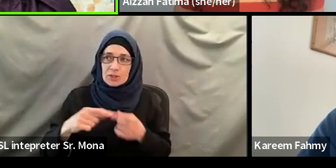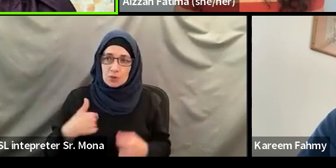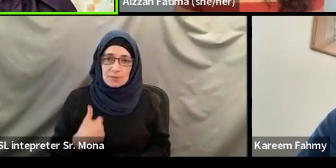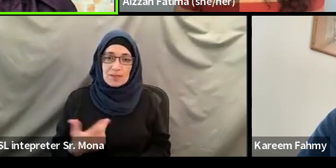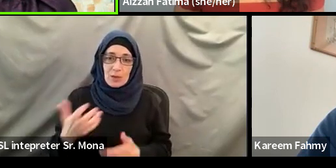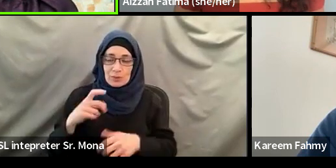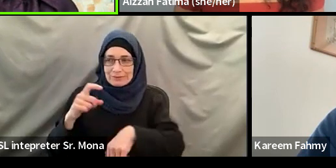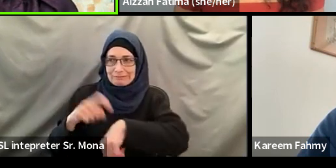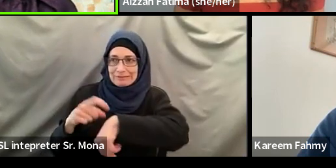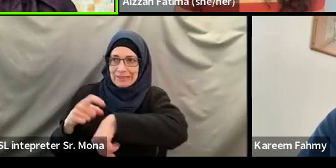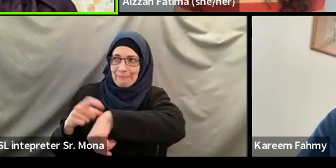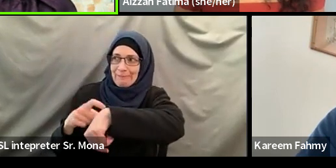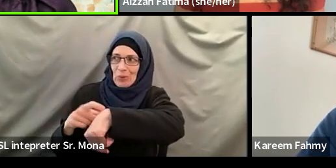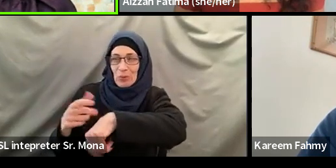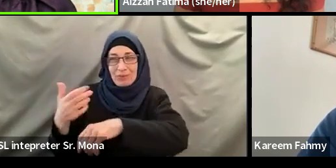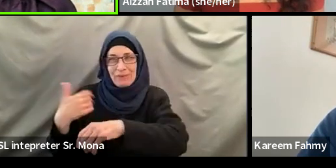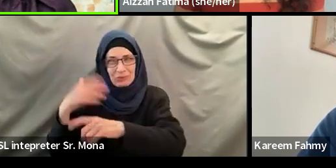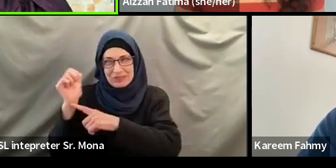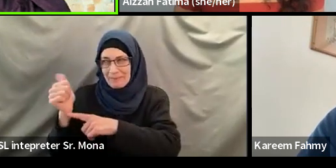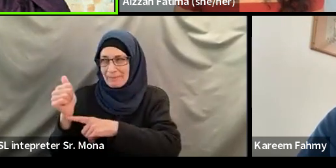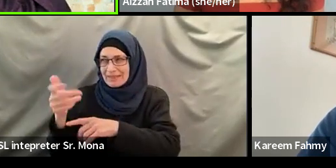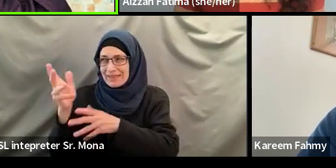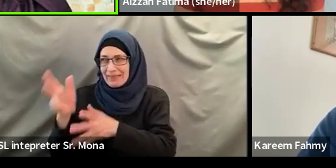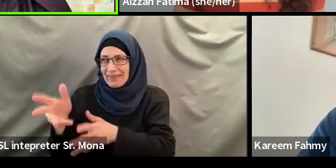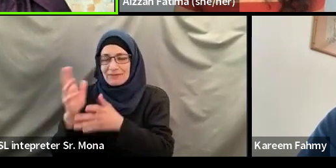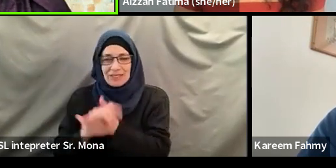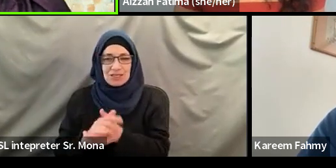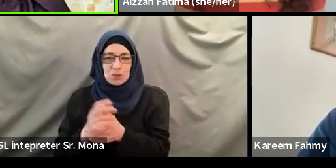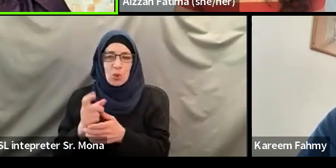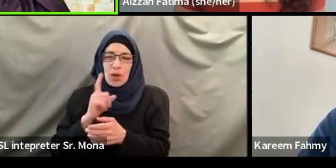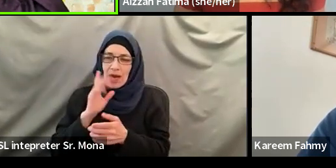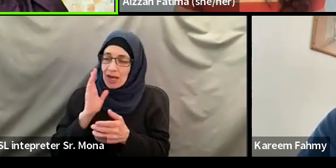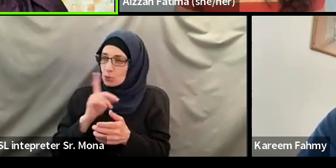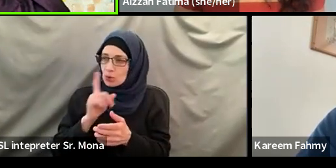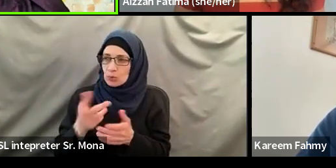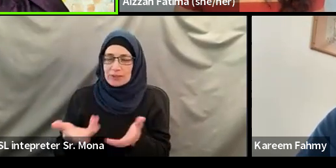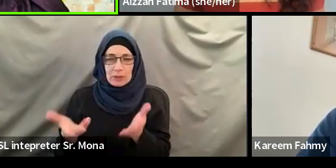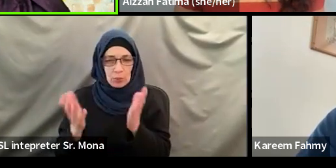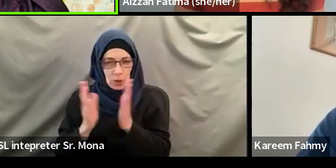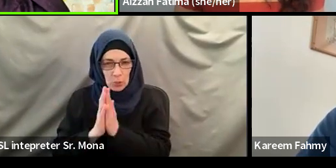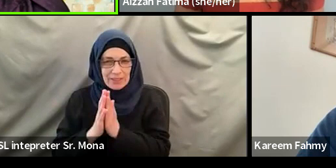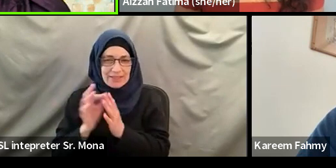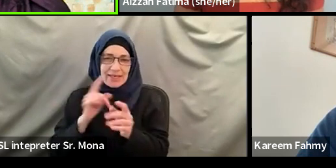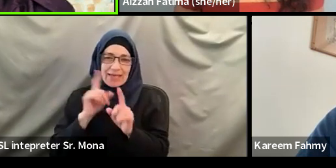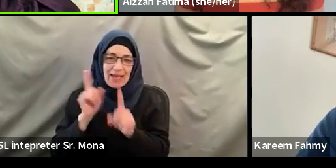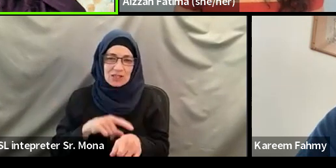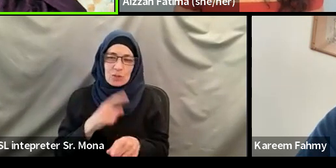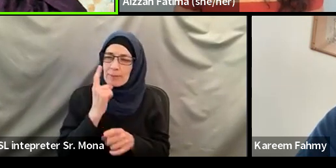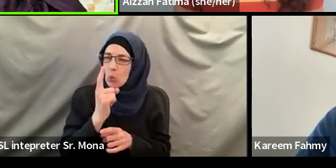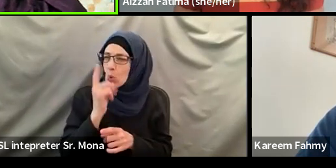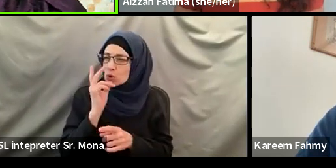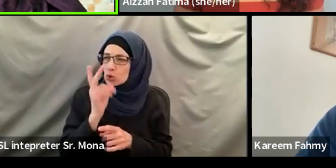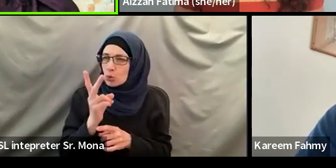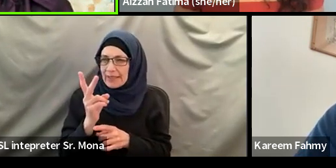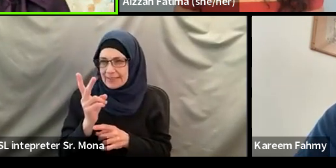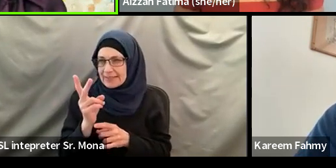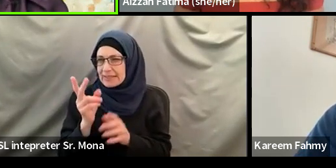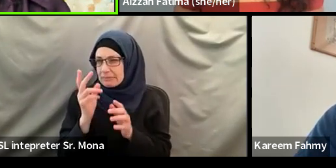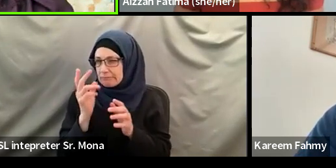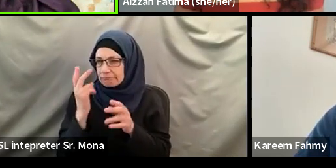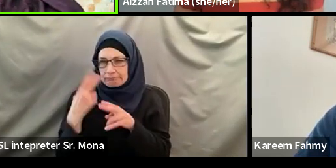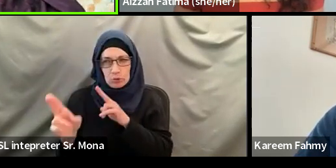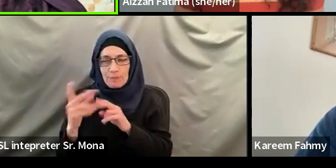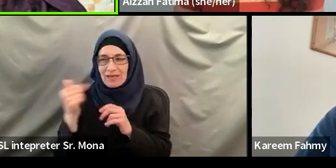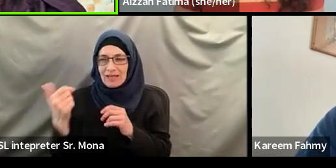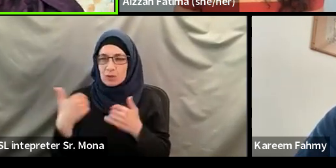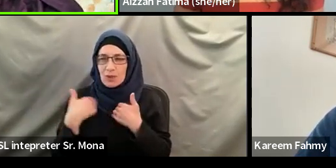the time. We have about 10 minutes left, so I'm going to request answers be about 1 to 2 minutes, please, because we have a couple